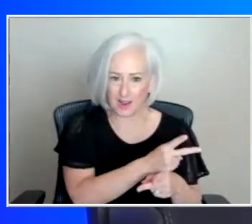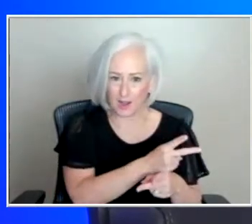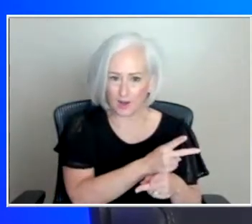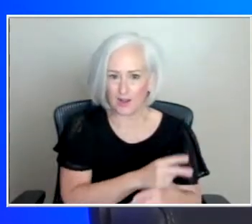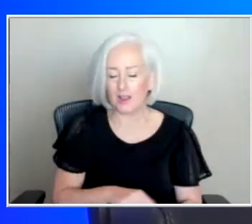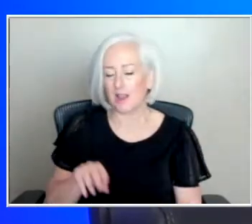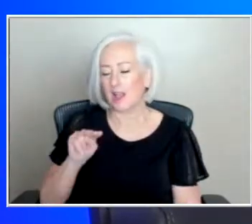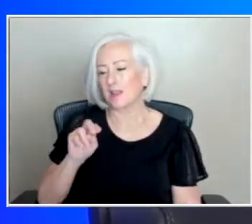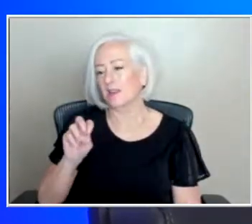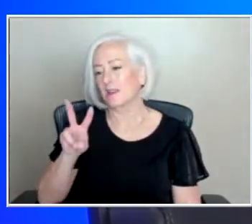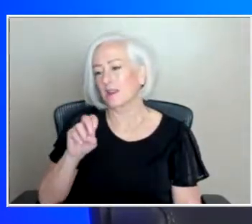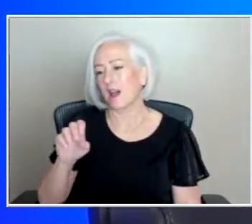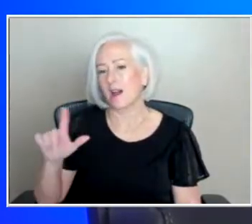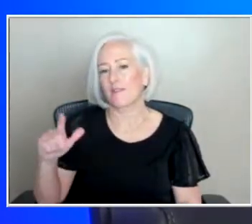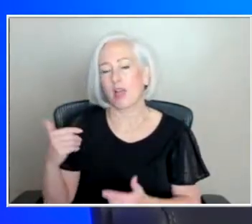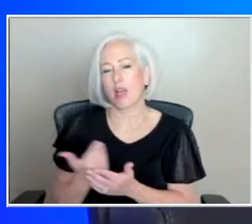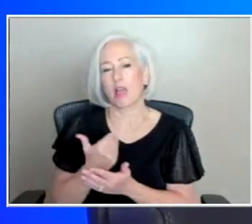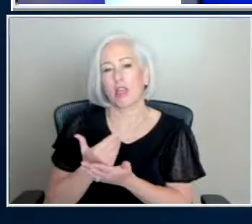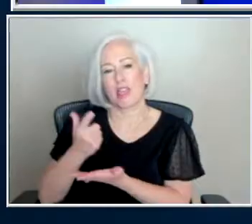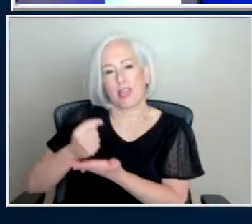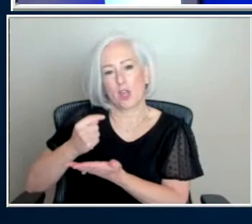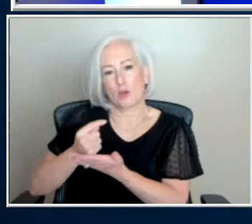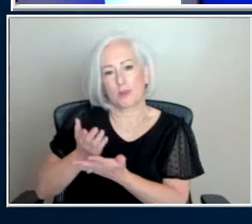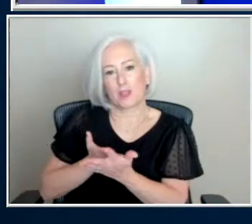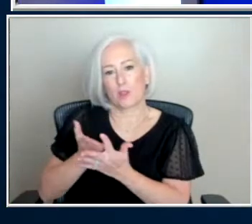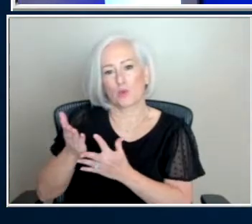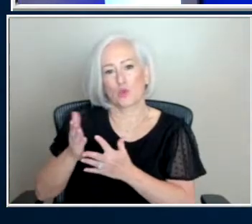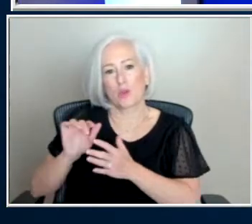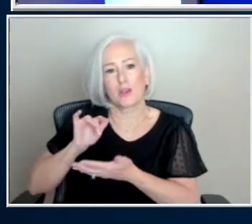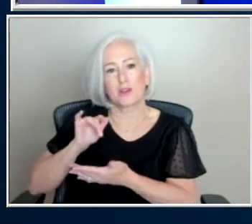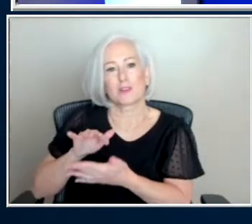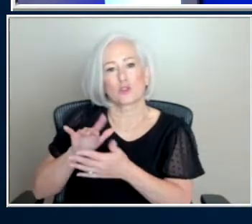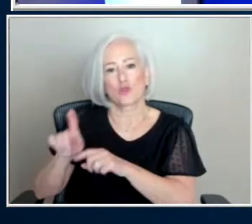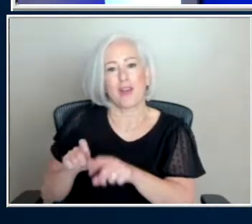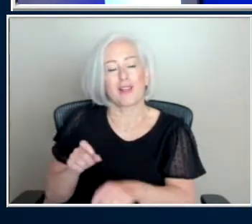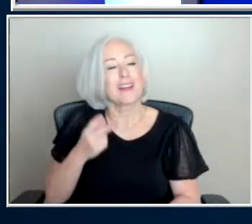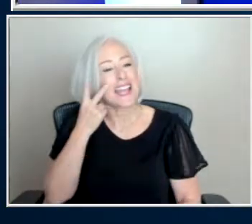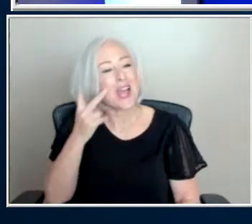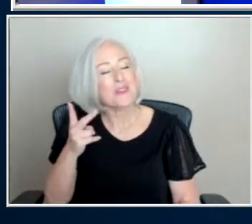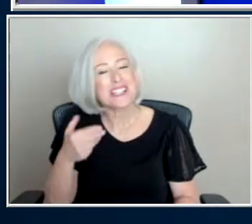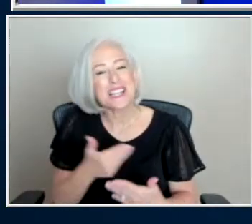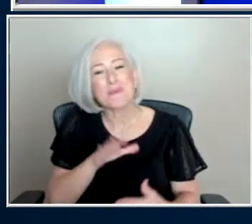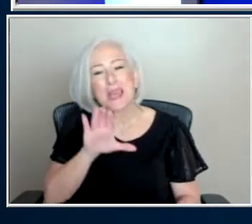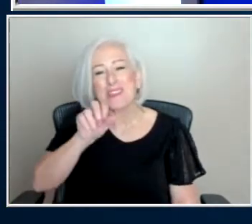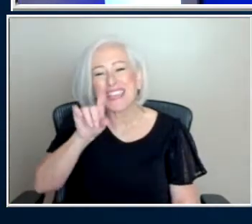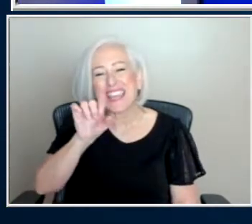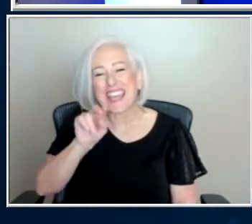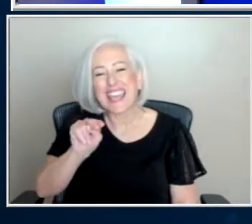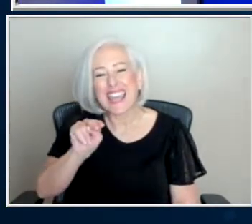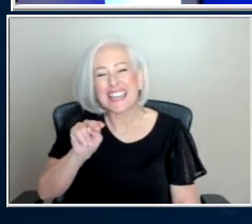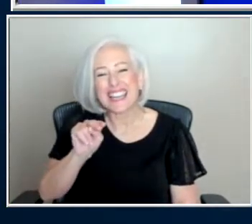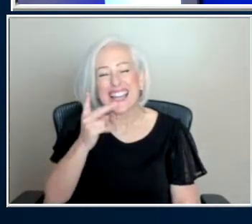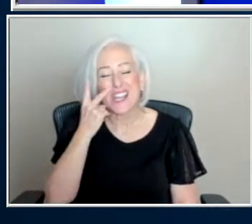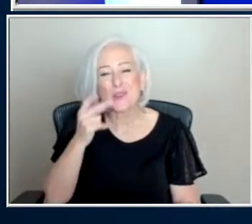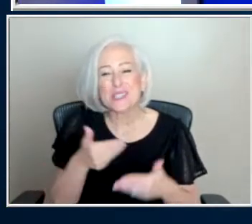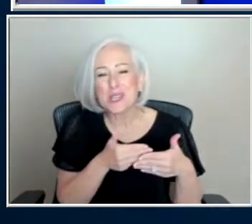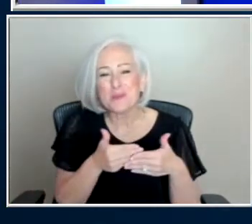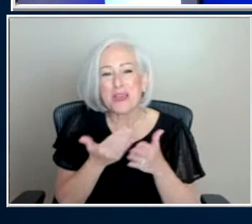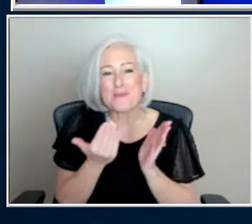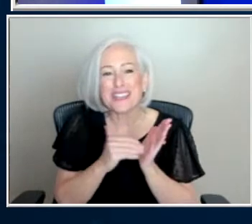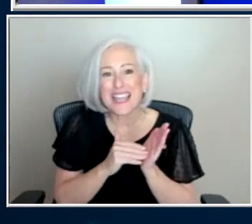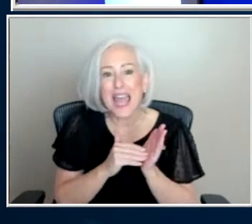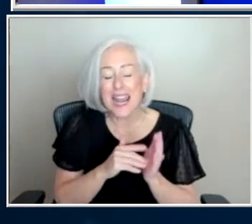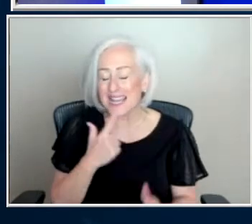therapies through clinical trials. Okay, can we just see baby Caden? Little tiny baby Caden is now 17